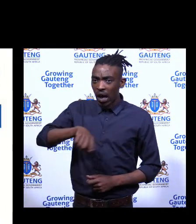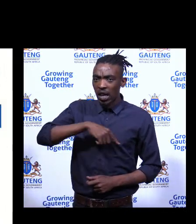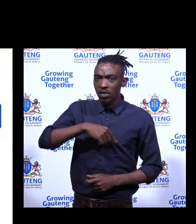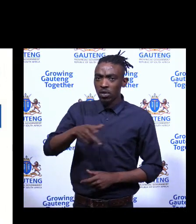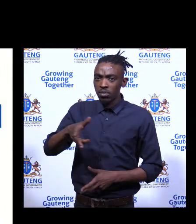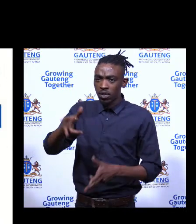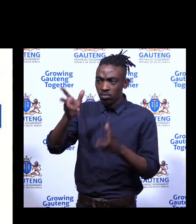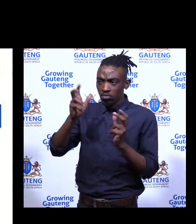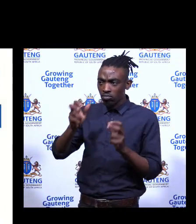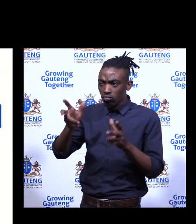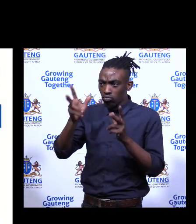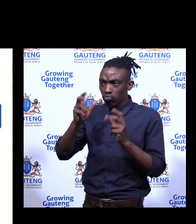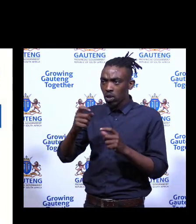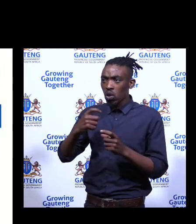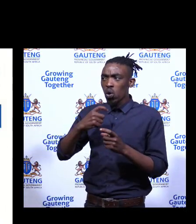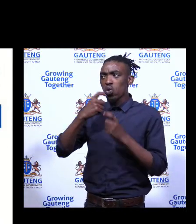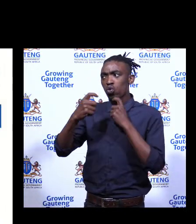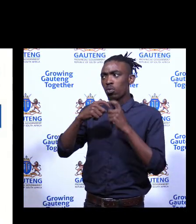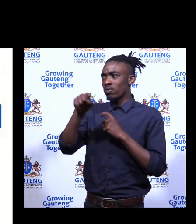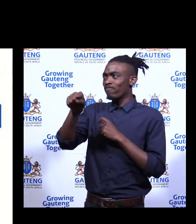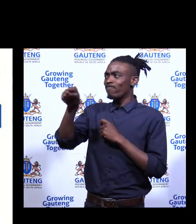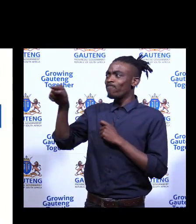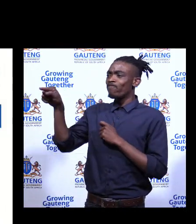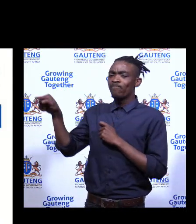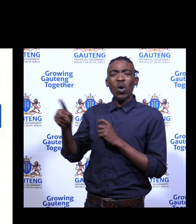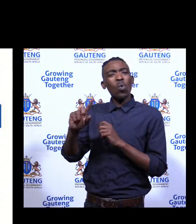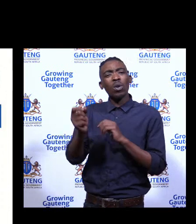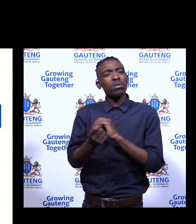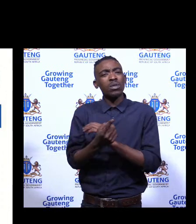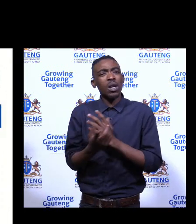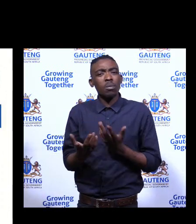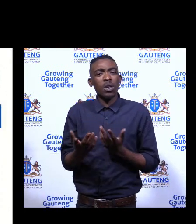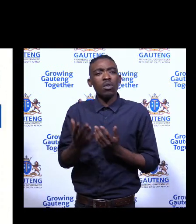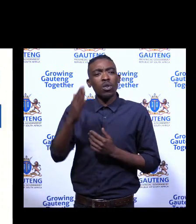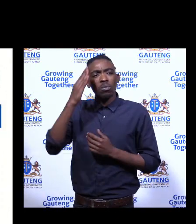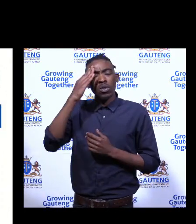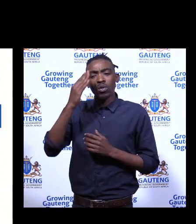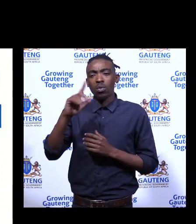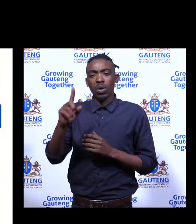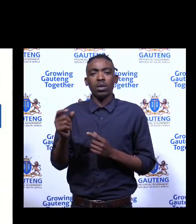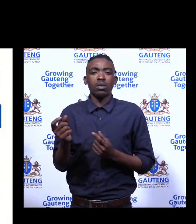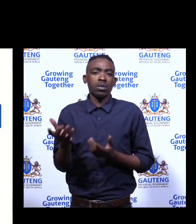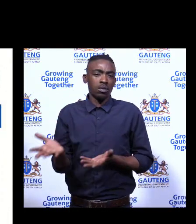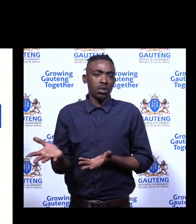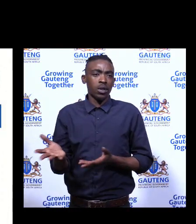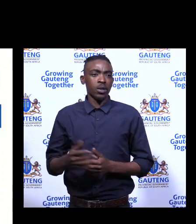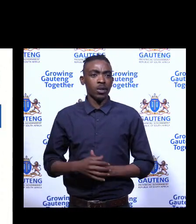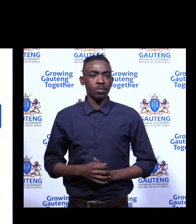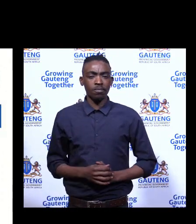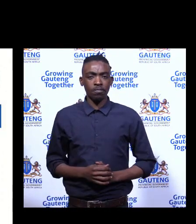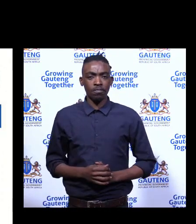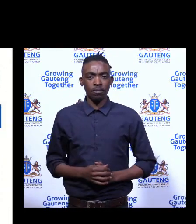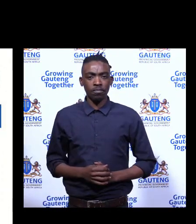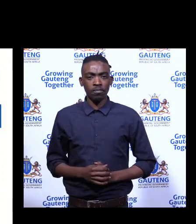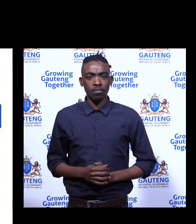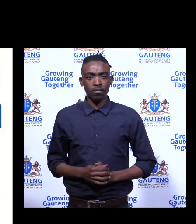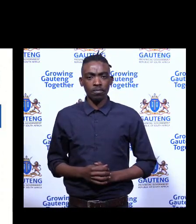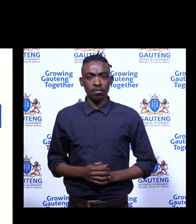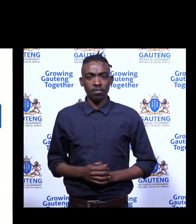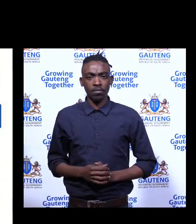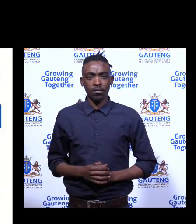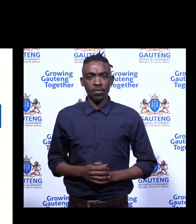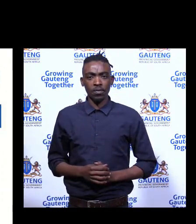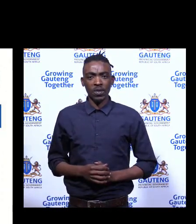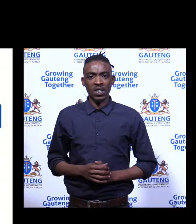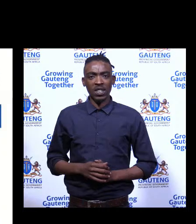or symptoms that might suggest that they have COVID. So that area and the first level of care should be able to manage